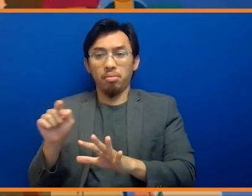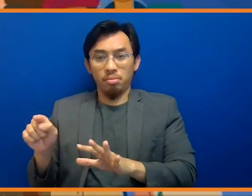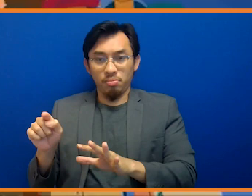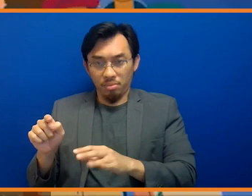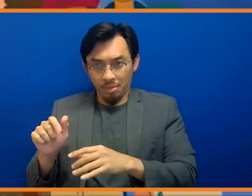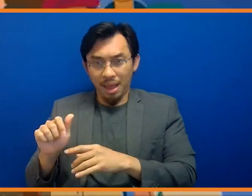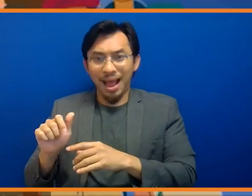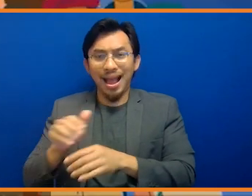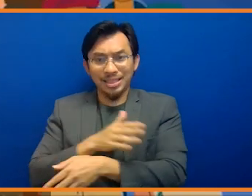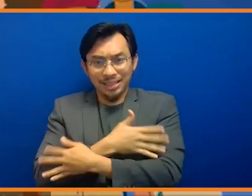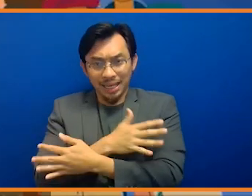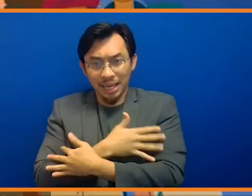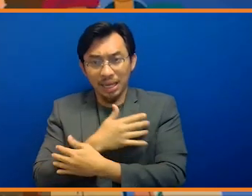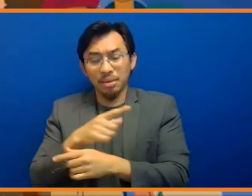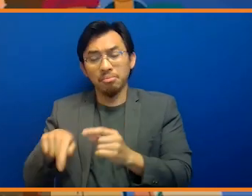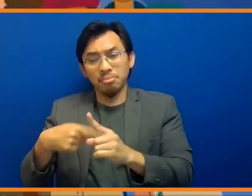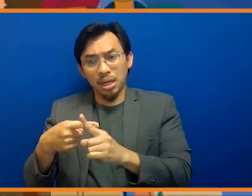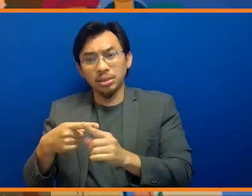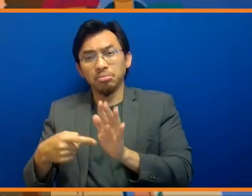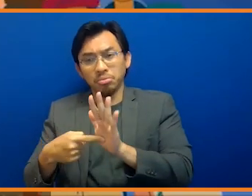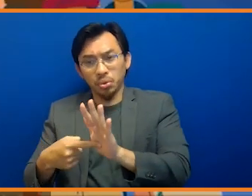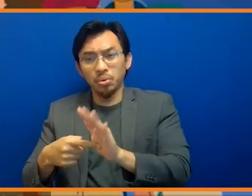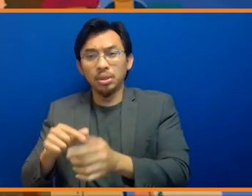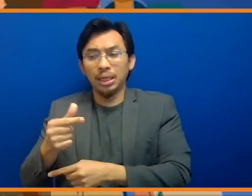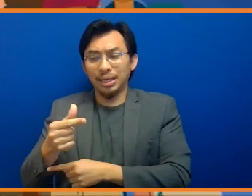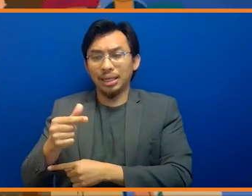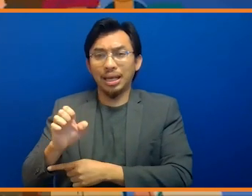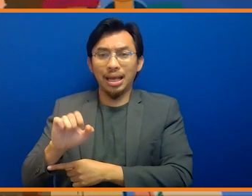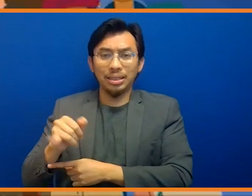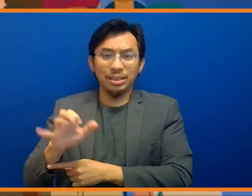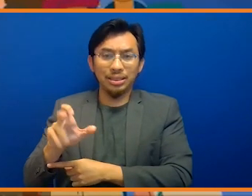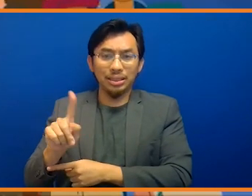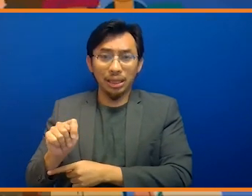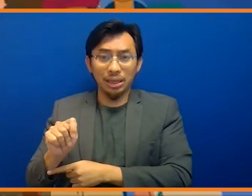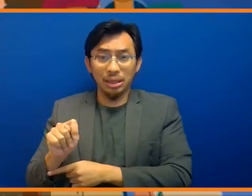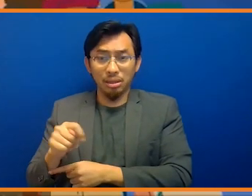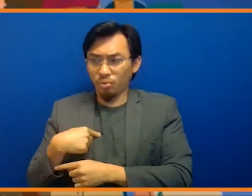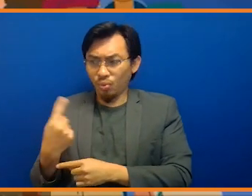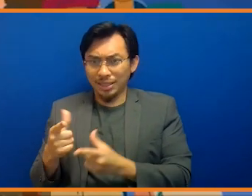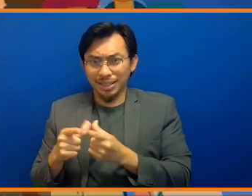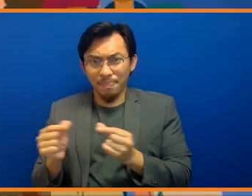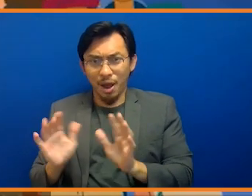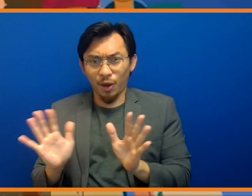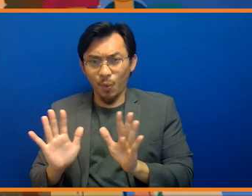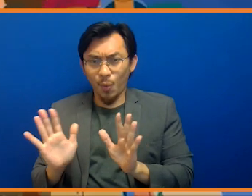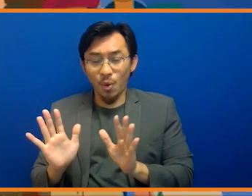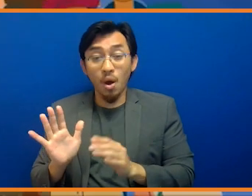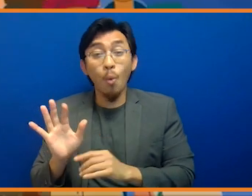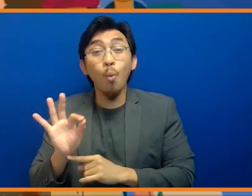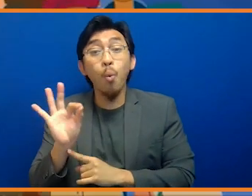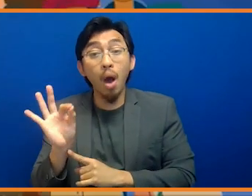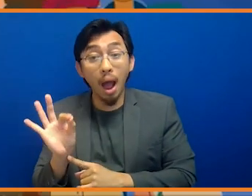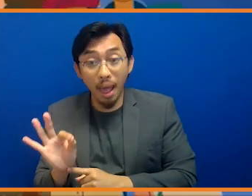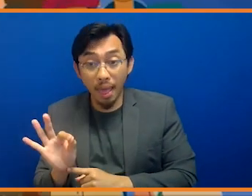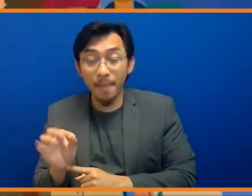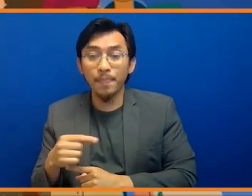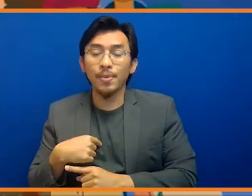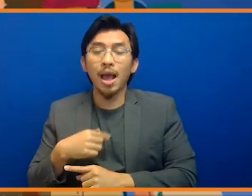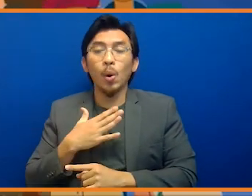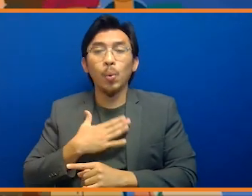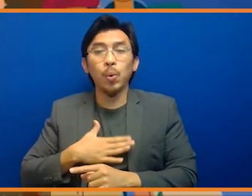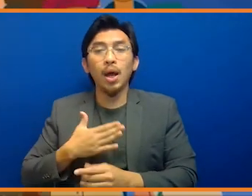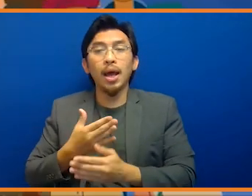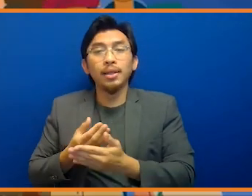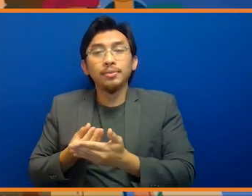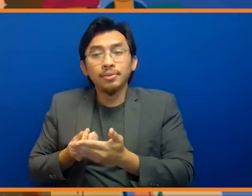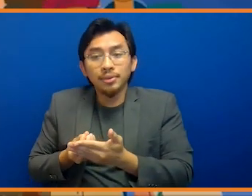we also commemorate GEJET. We are not in Japan. Why? Because first we want